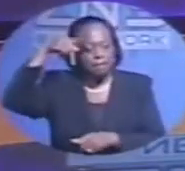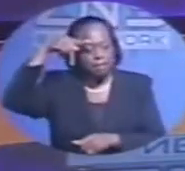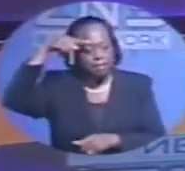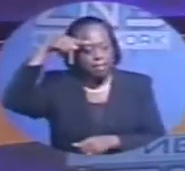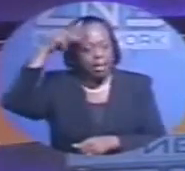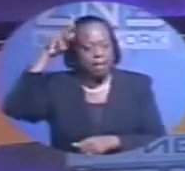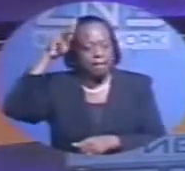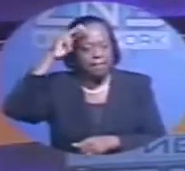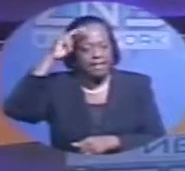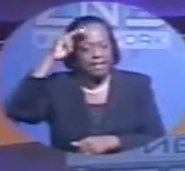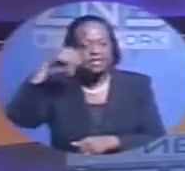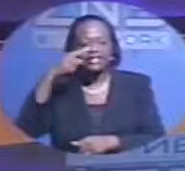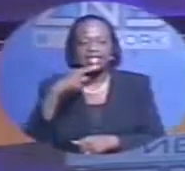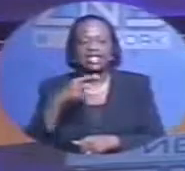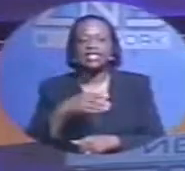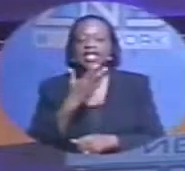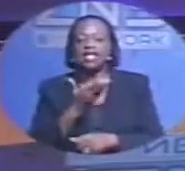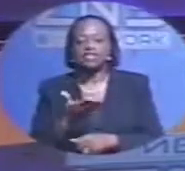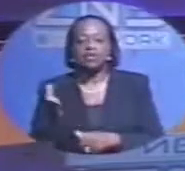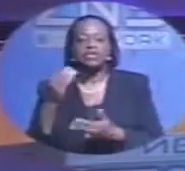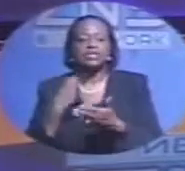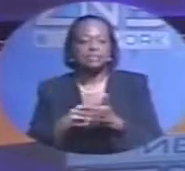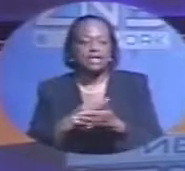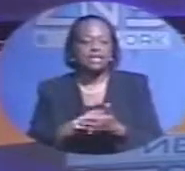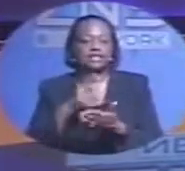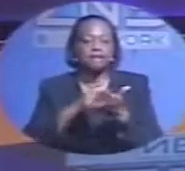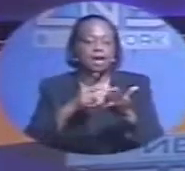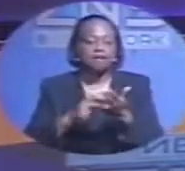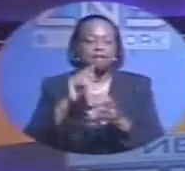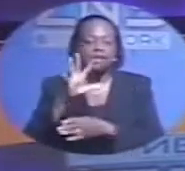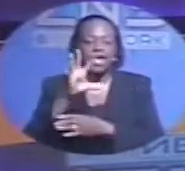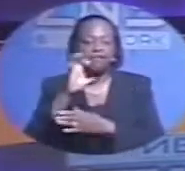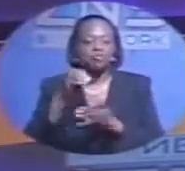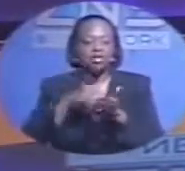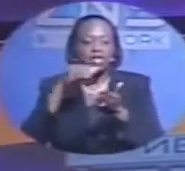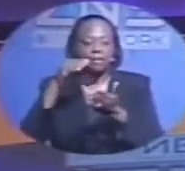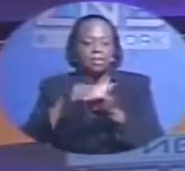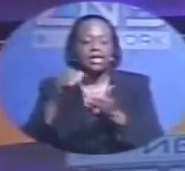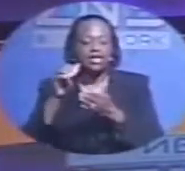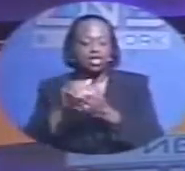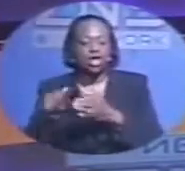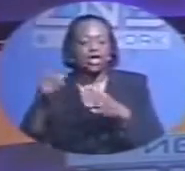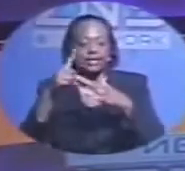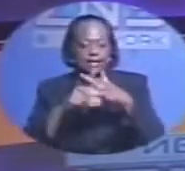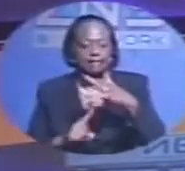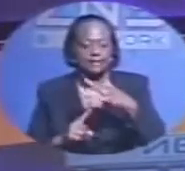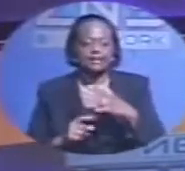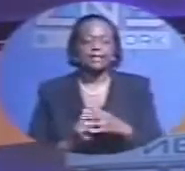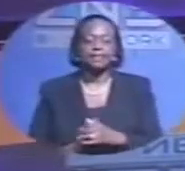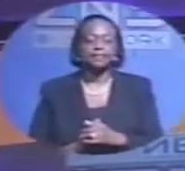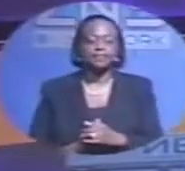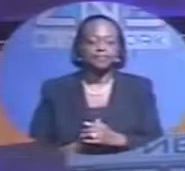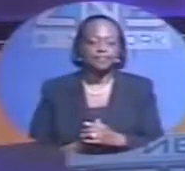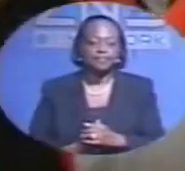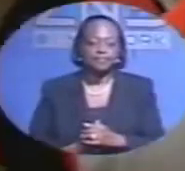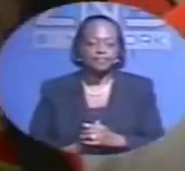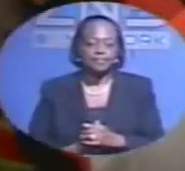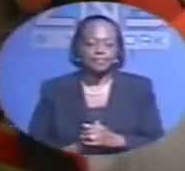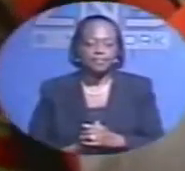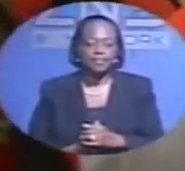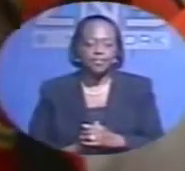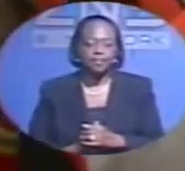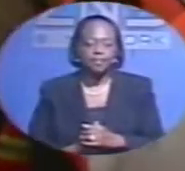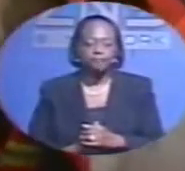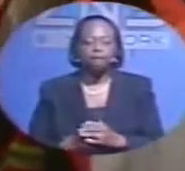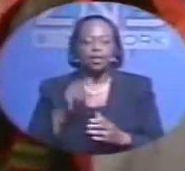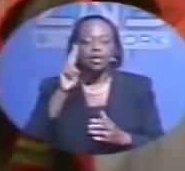reporters today that those funds are part of the more than $500 million deficit. We made $2 million